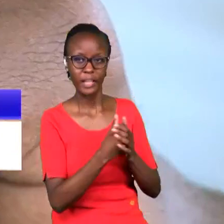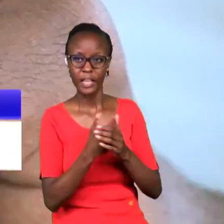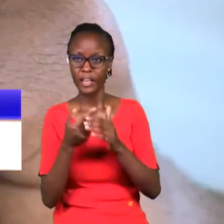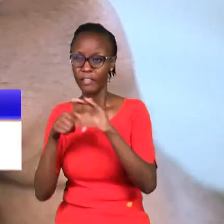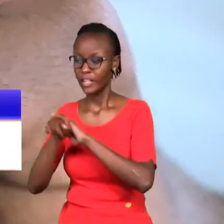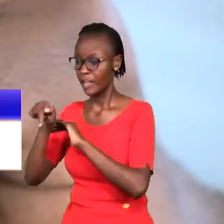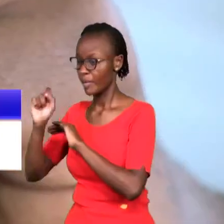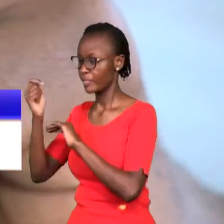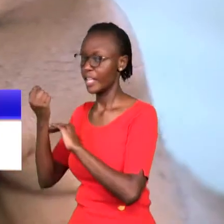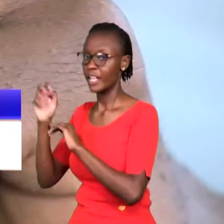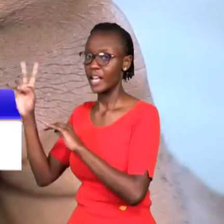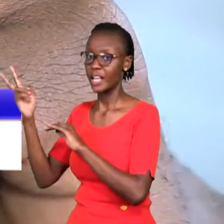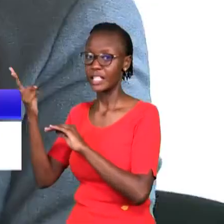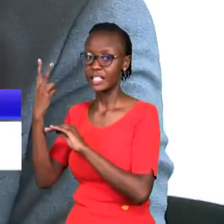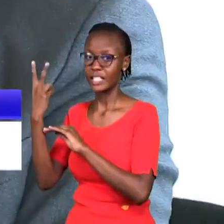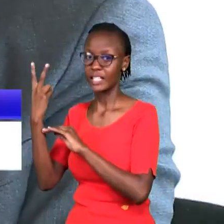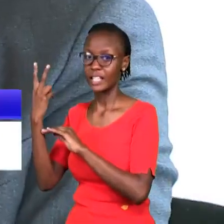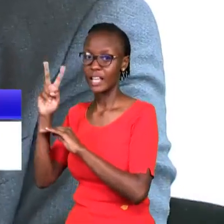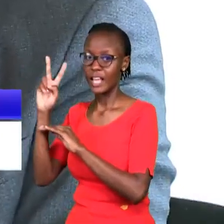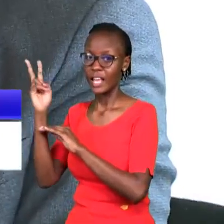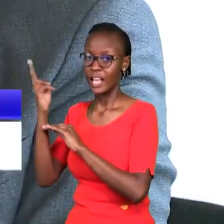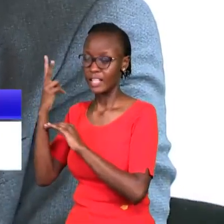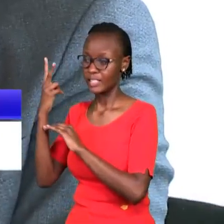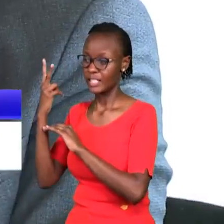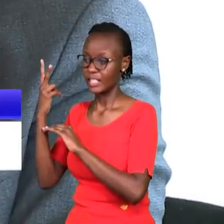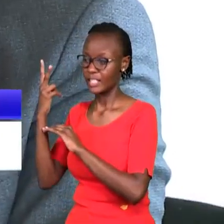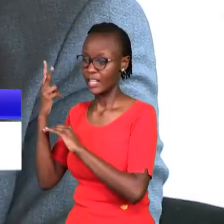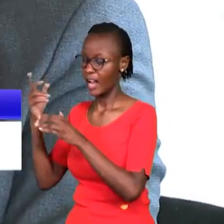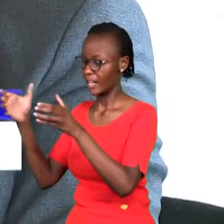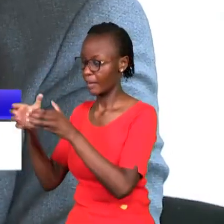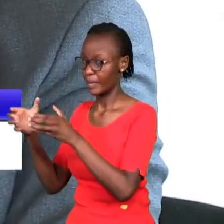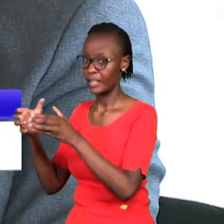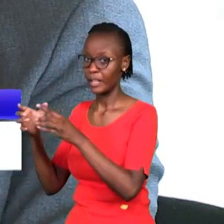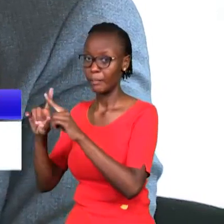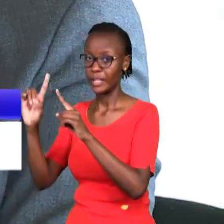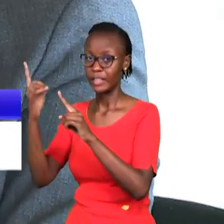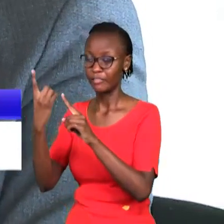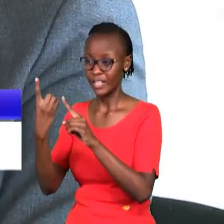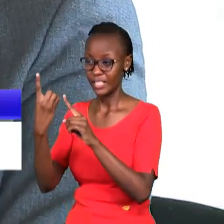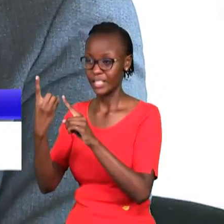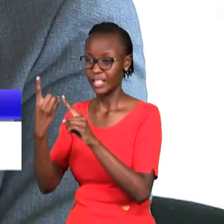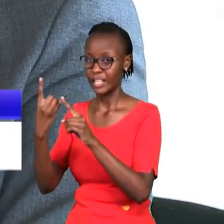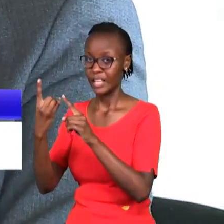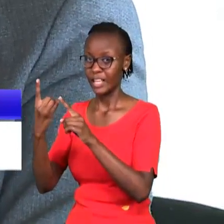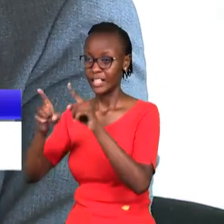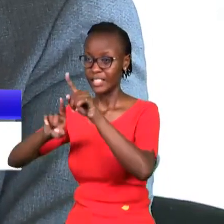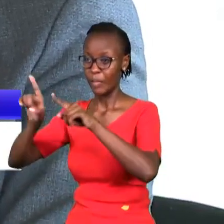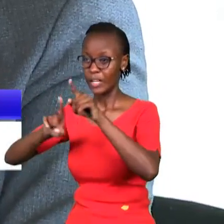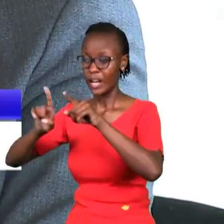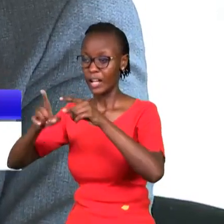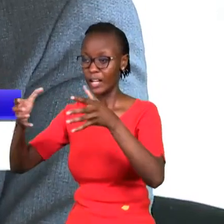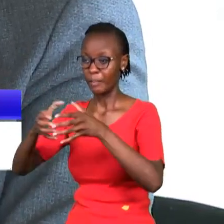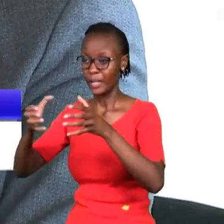second player in ride-hailing, definitely following after our American friends, Uber. So Uber had launched in